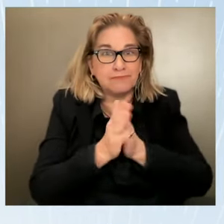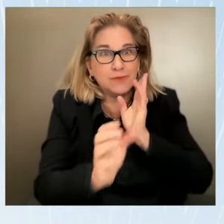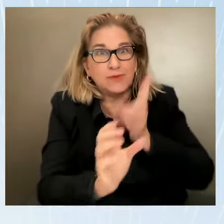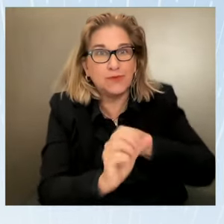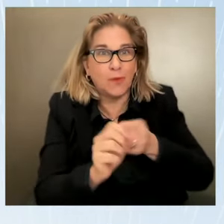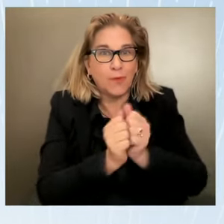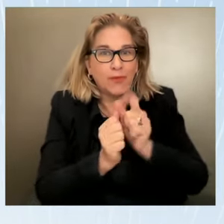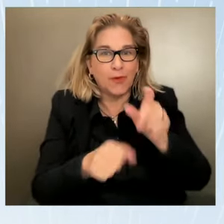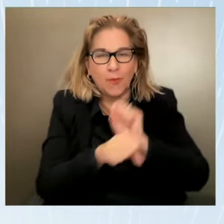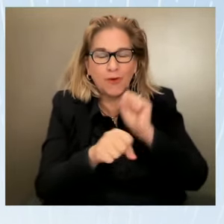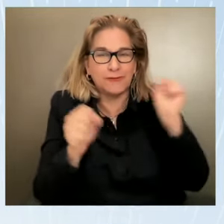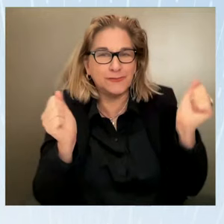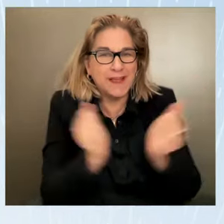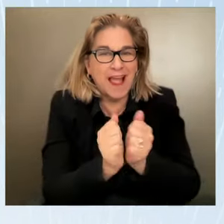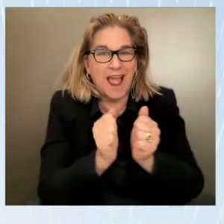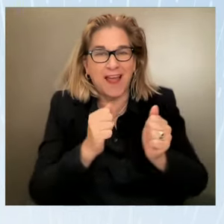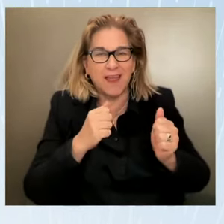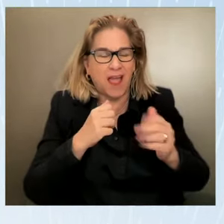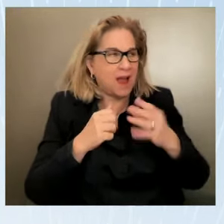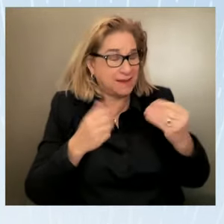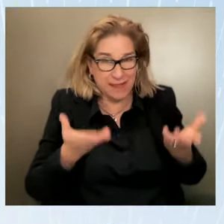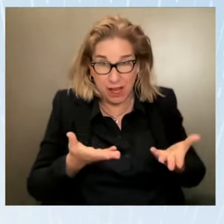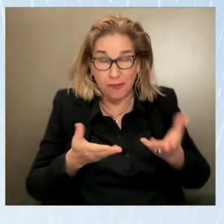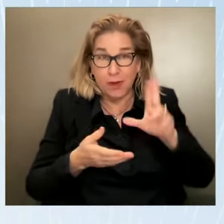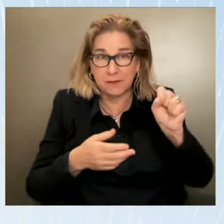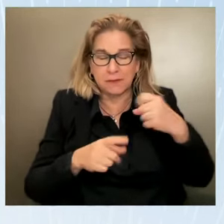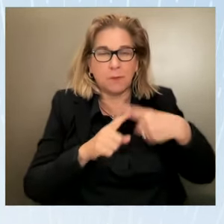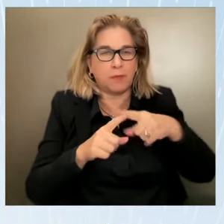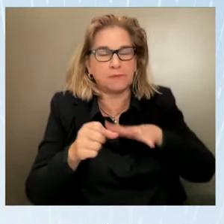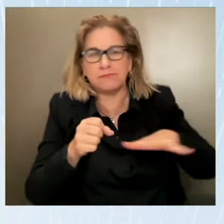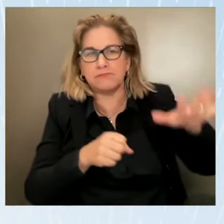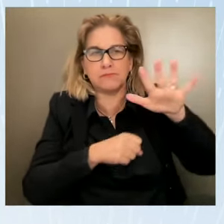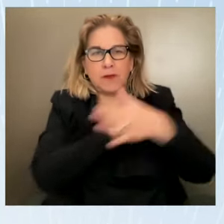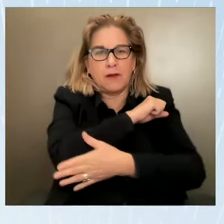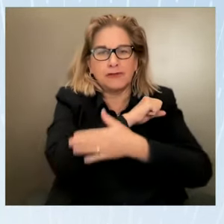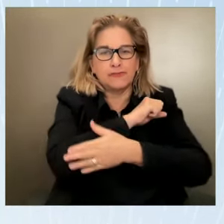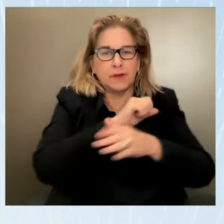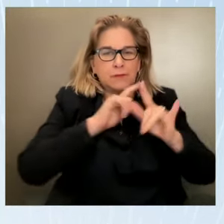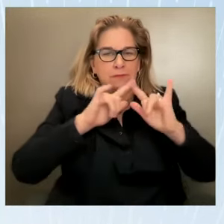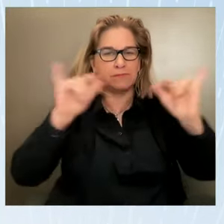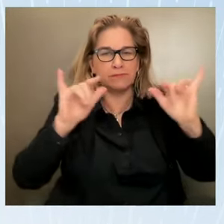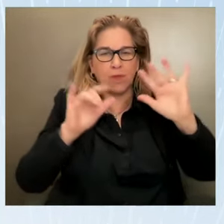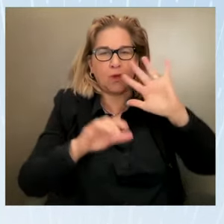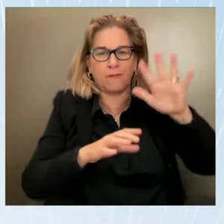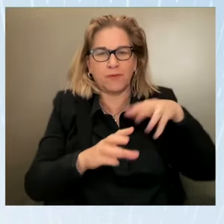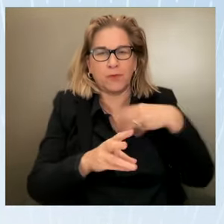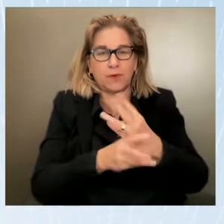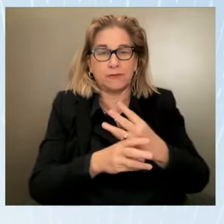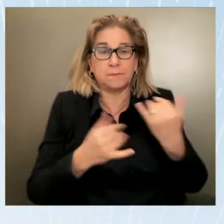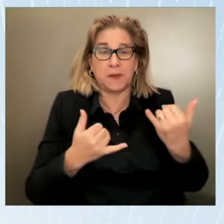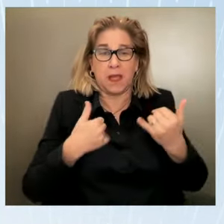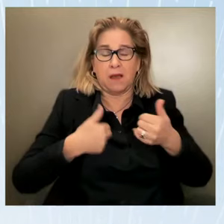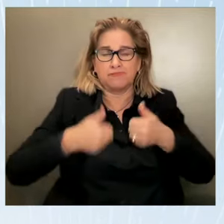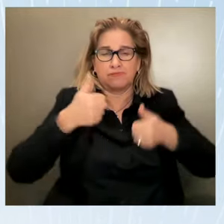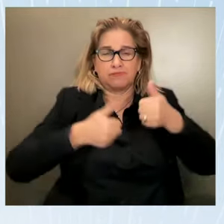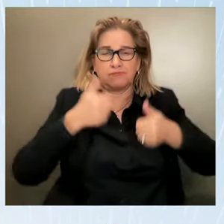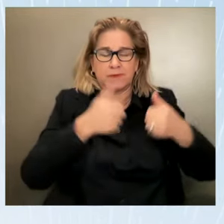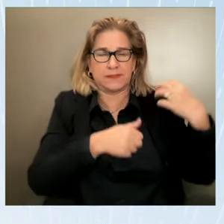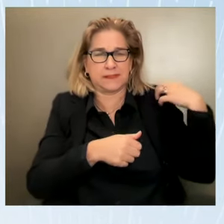Senior Policy Operating Group, which consists of senior officials representing 20 federal agencies,